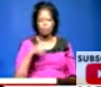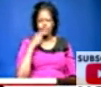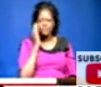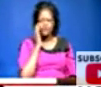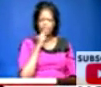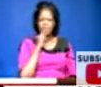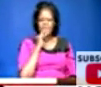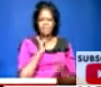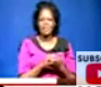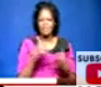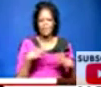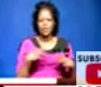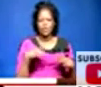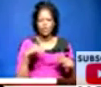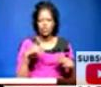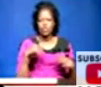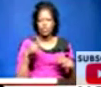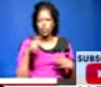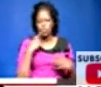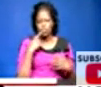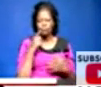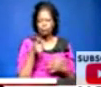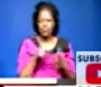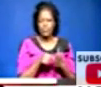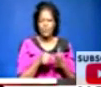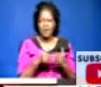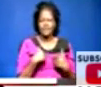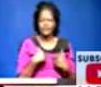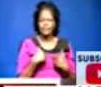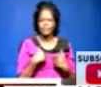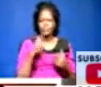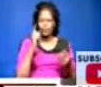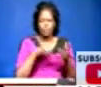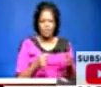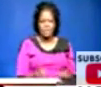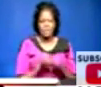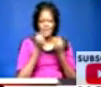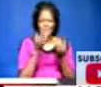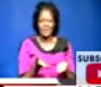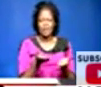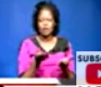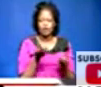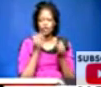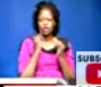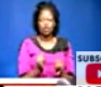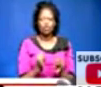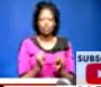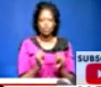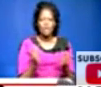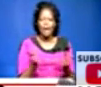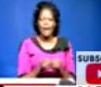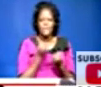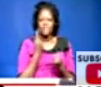kuna somebody naona maneno yake si mzuri. Ili jambo limetokea hapa ni geni kwetu